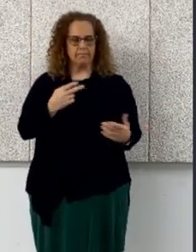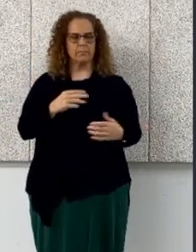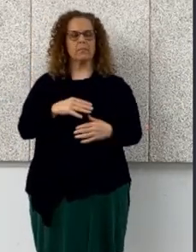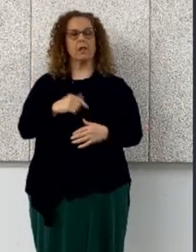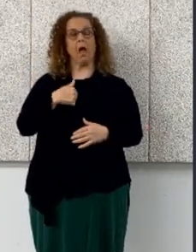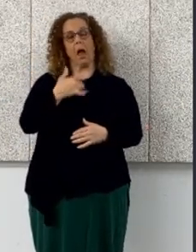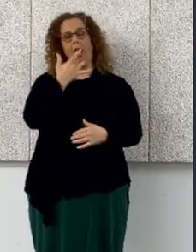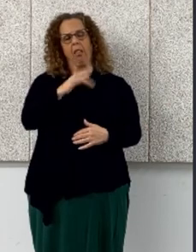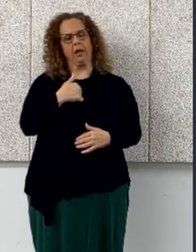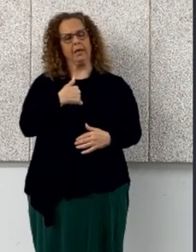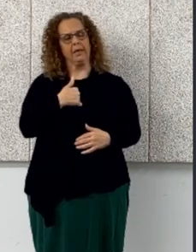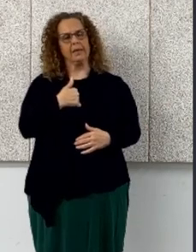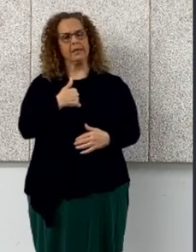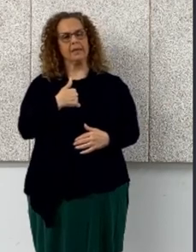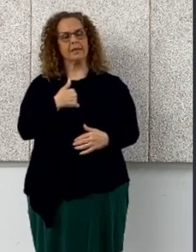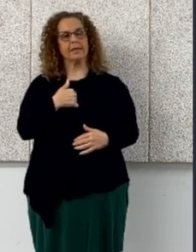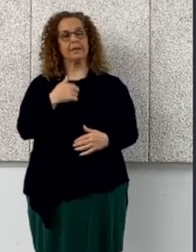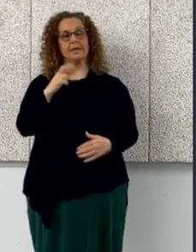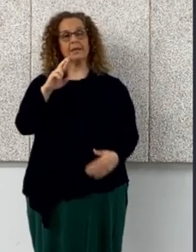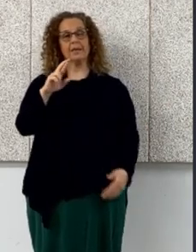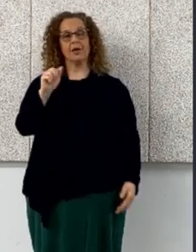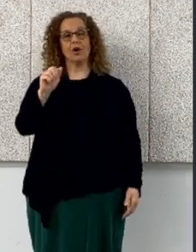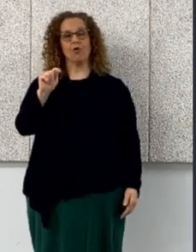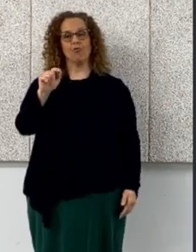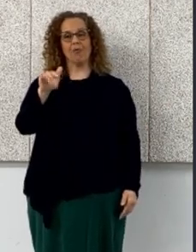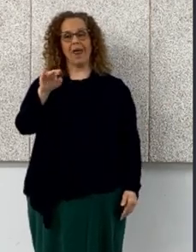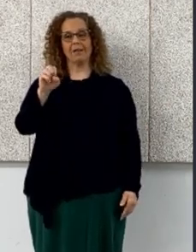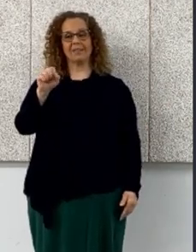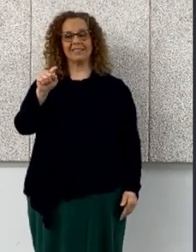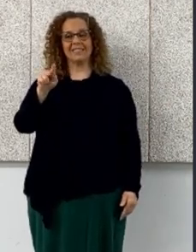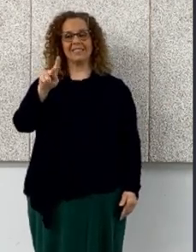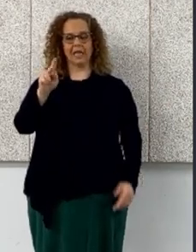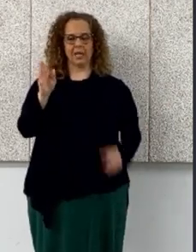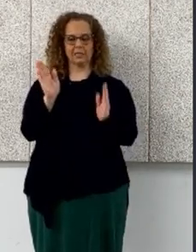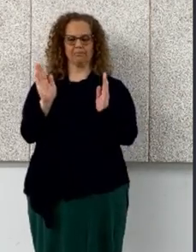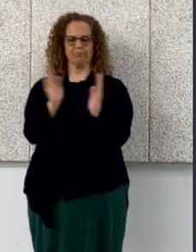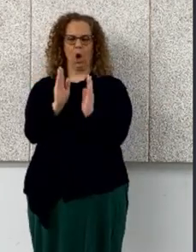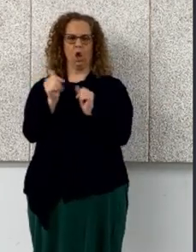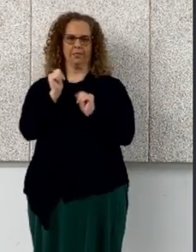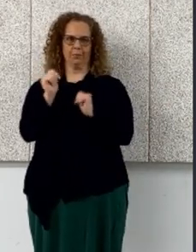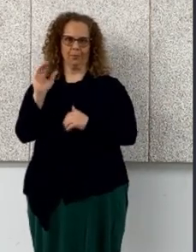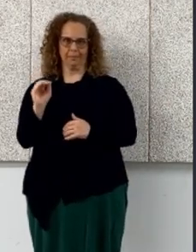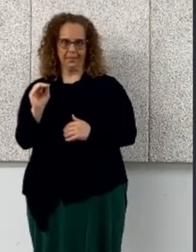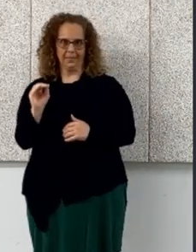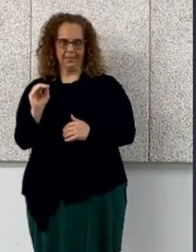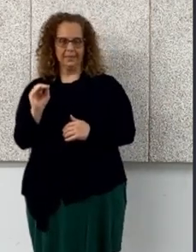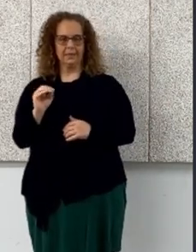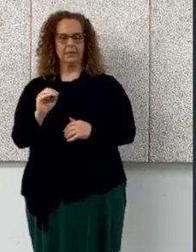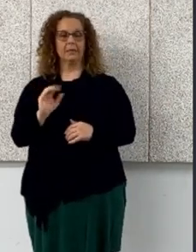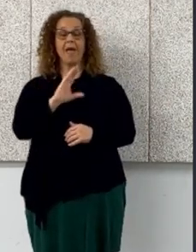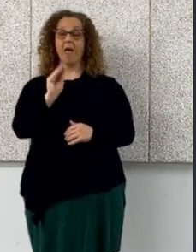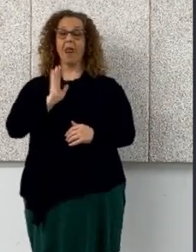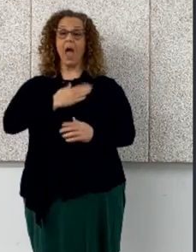fortunate, again, because Rattlestick is the size it is, that and because the mission of the organization has